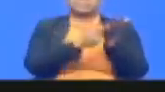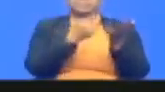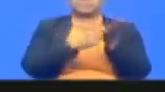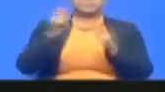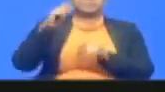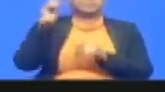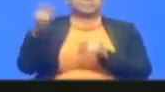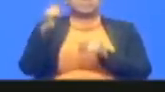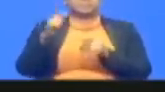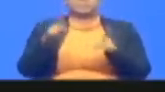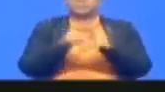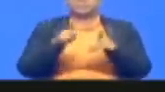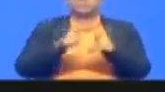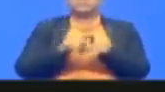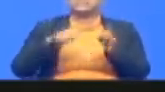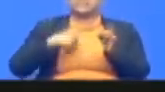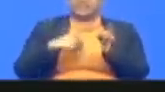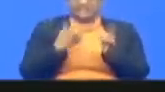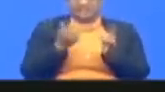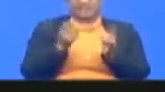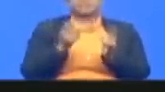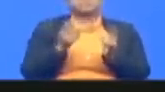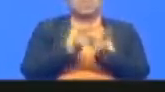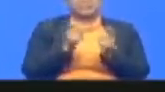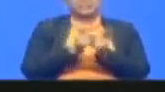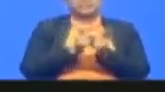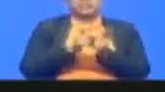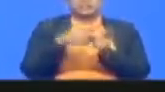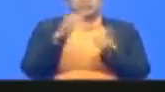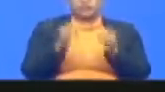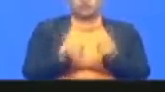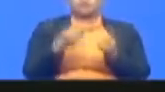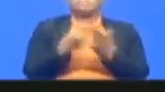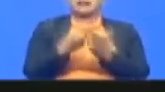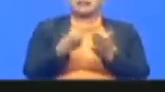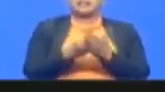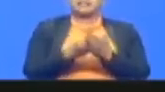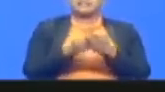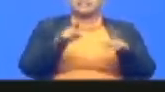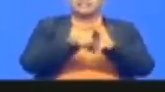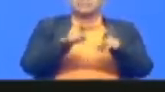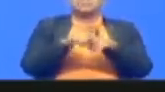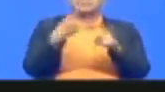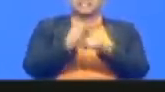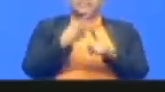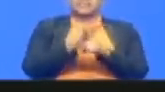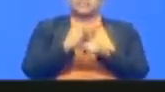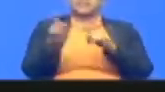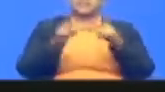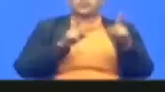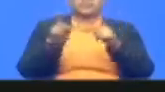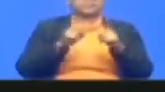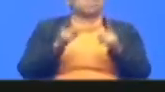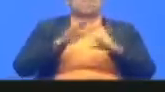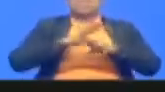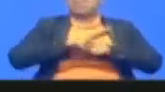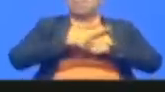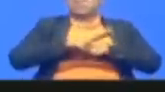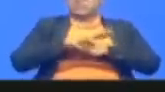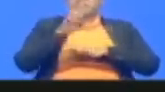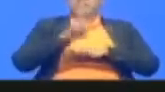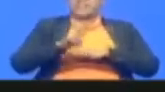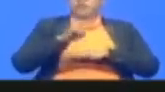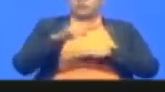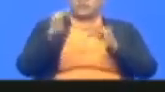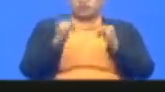have also felt the pinch of the new currency regulations. Also, different foreign exchange traders are not certain of the value of the new